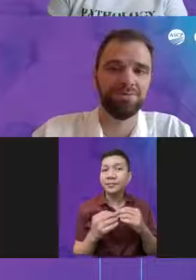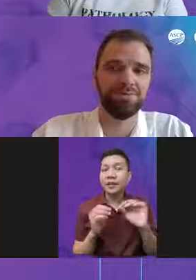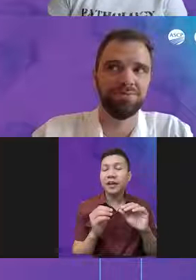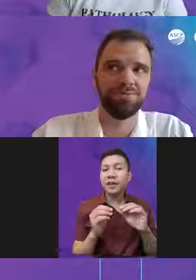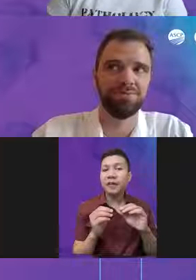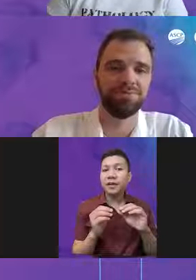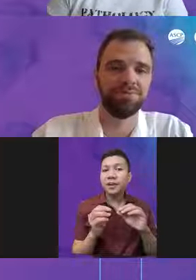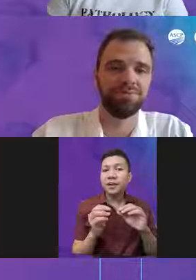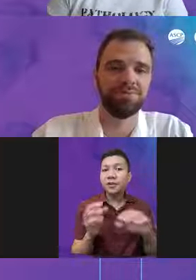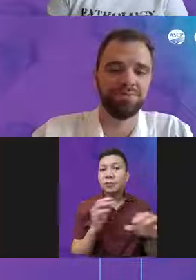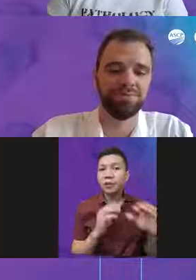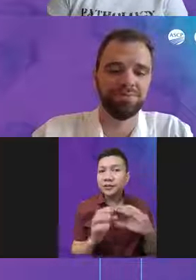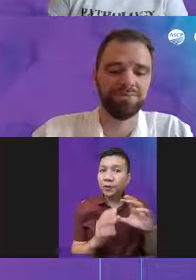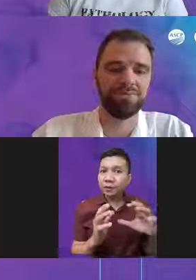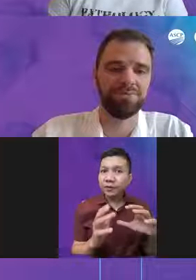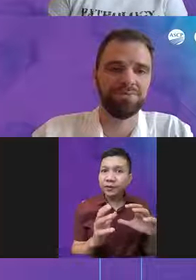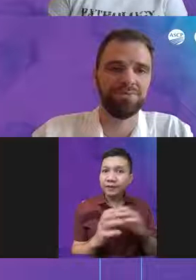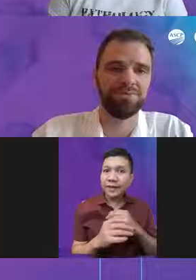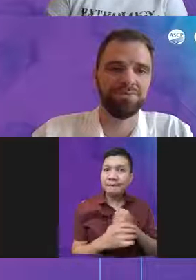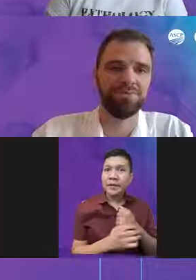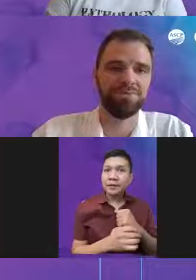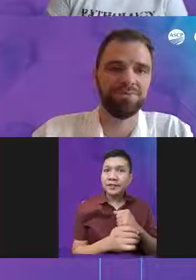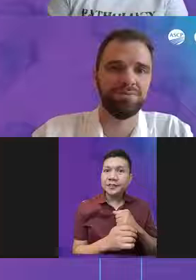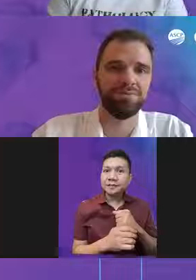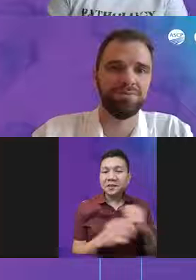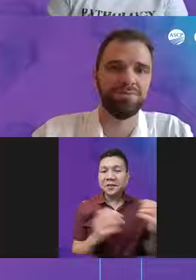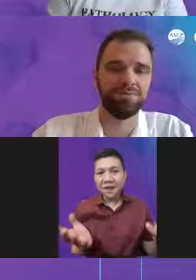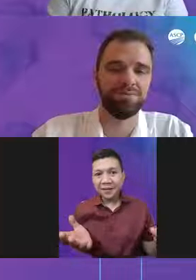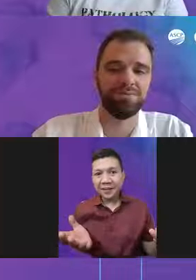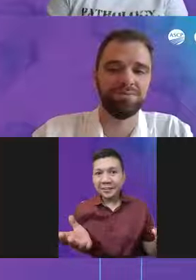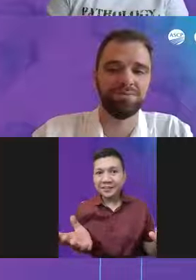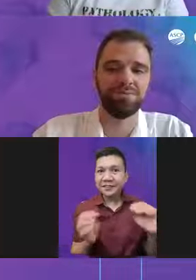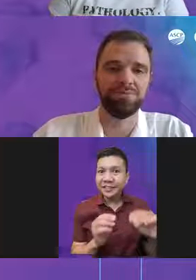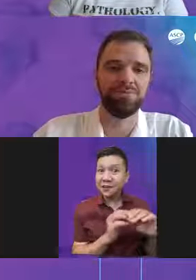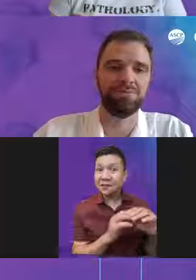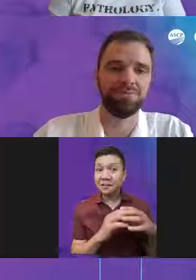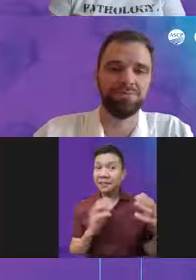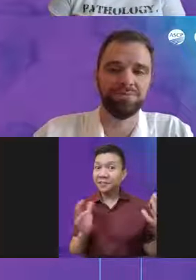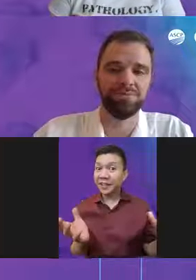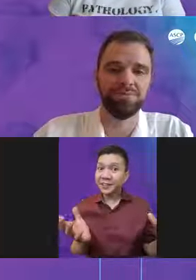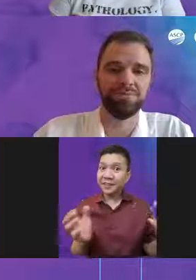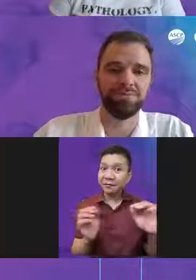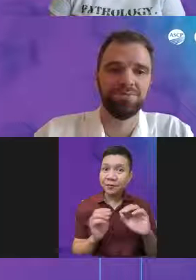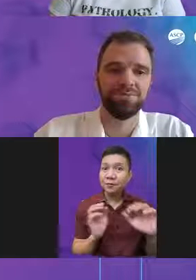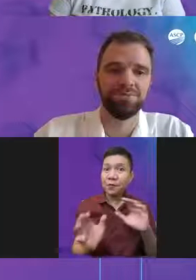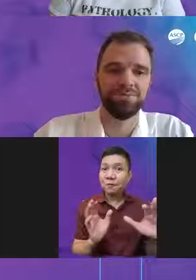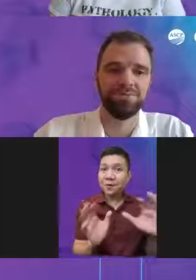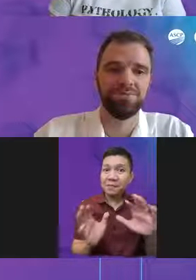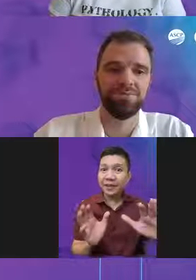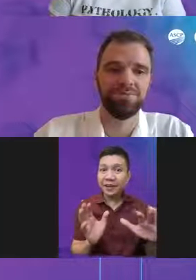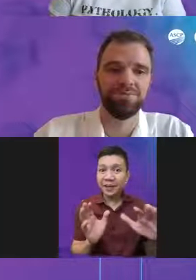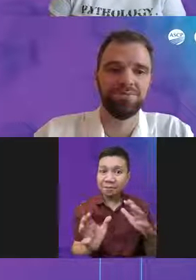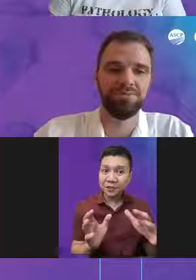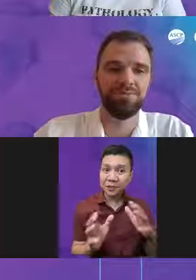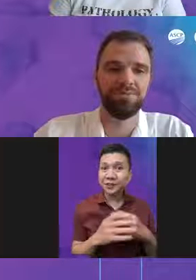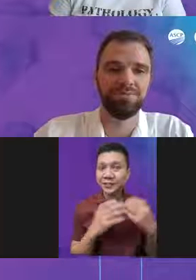us, you know, what's going on, right? Mm-hmm. Because think about it, these are living cells, and you don't want to